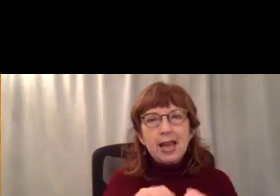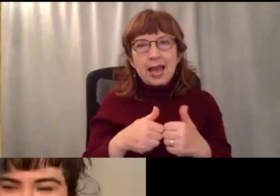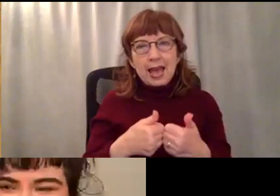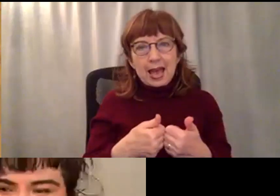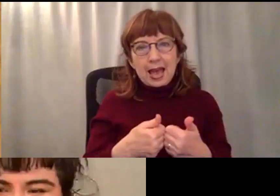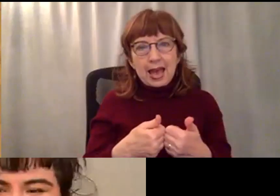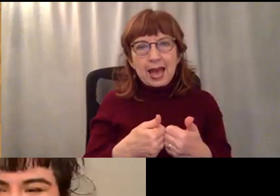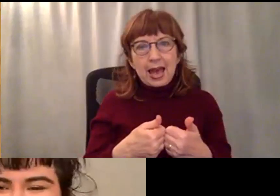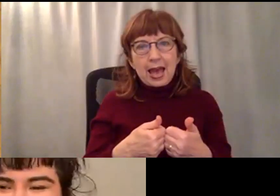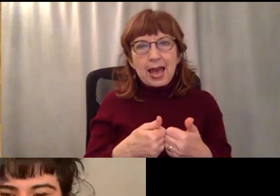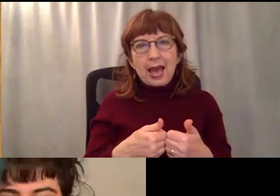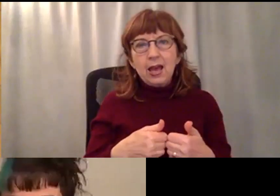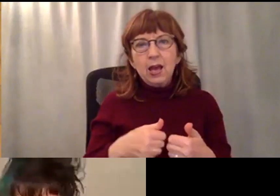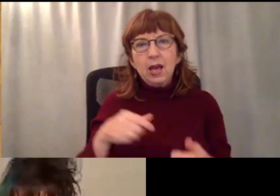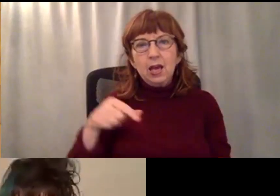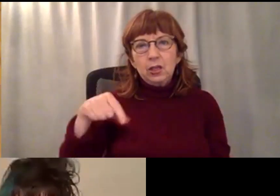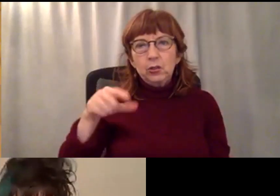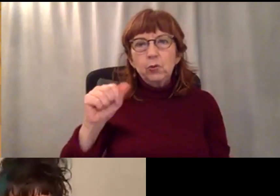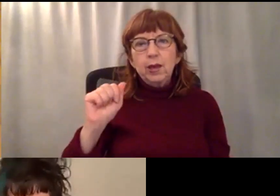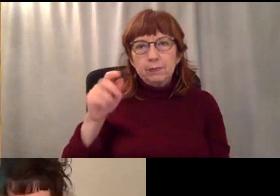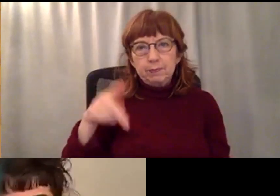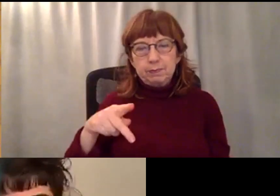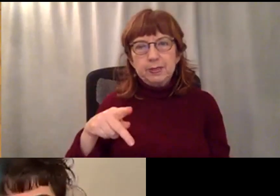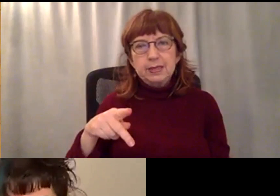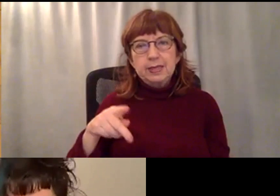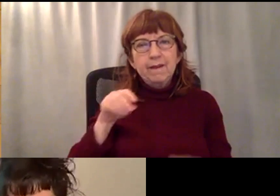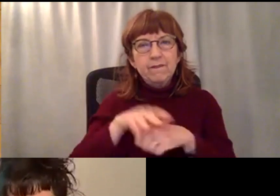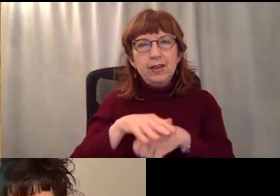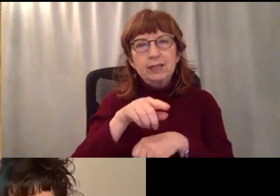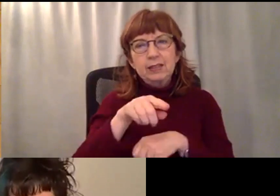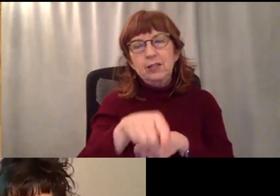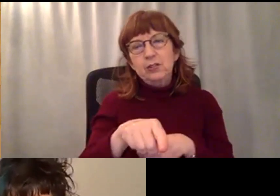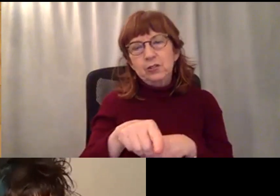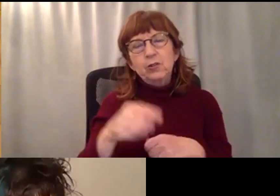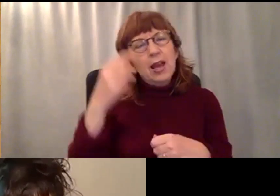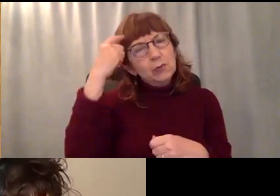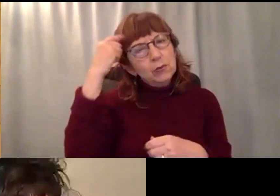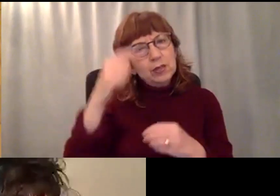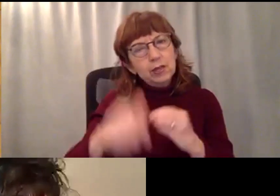how the QAP has affected how you think of yourself as a future ancestor?